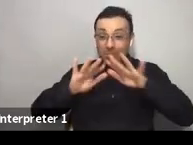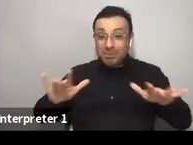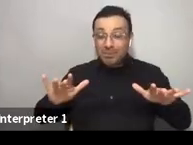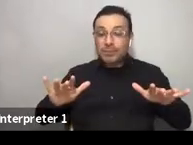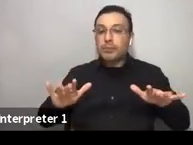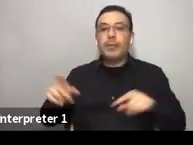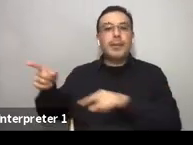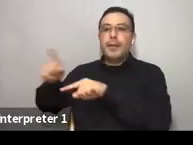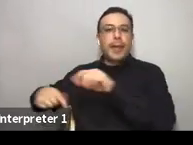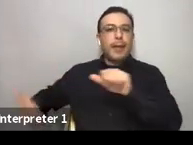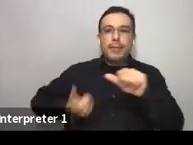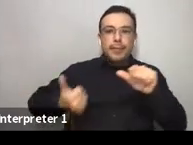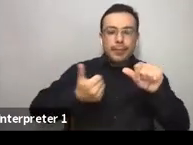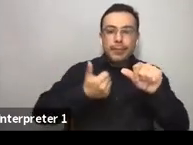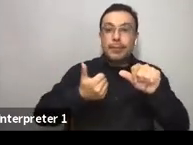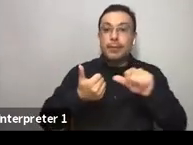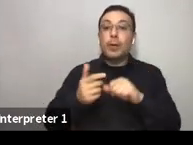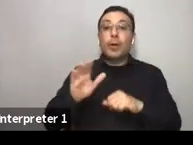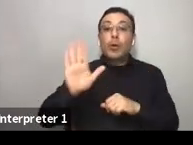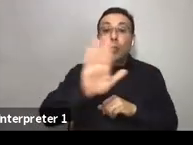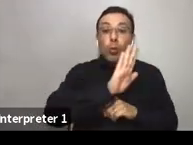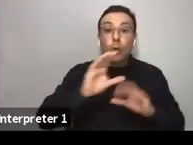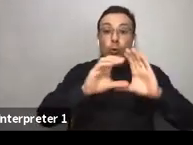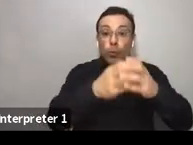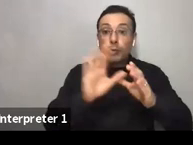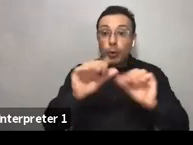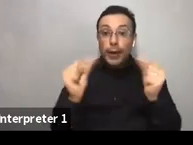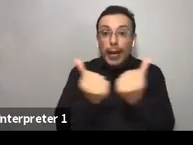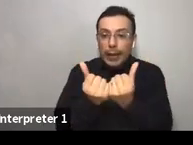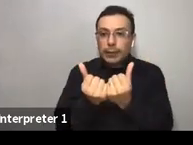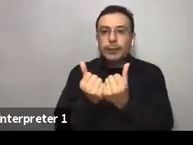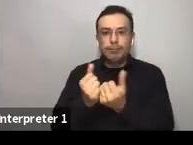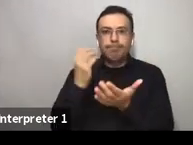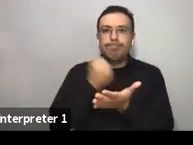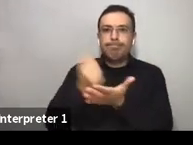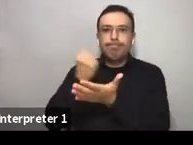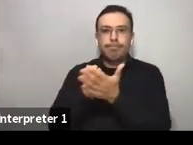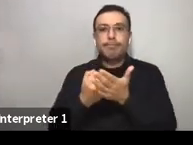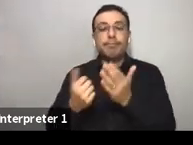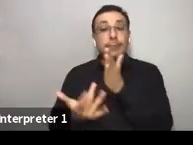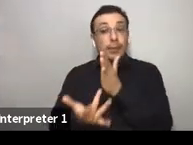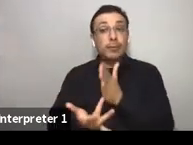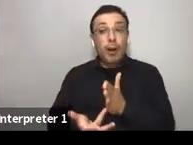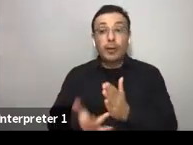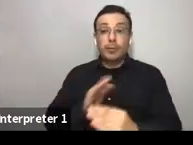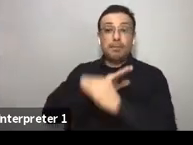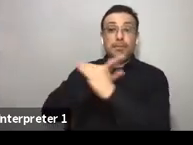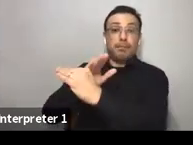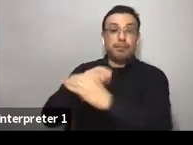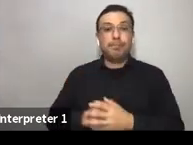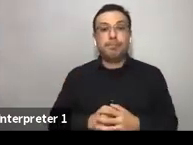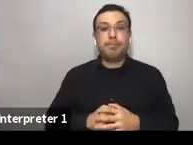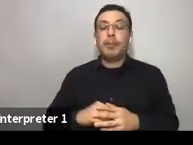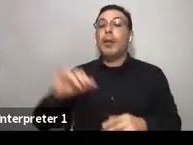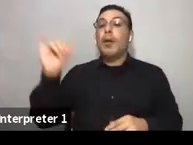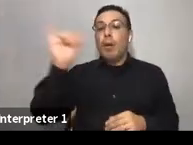safely and effectively use technology. We also do a lot of work with policymakers and technology